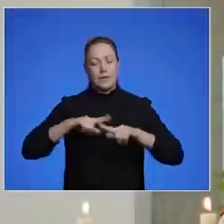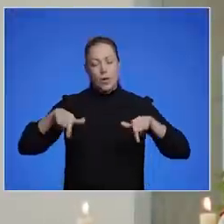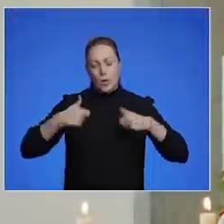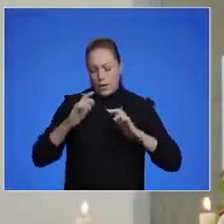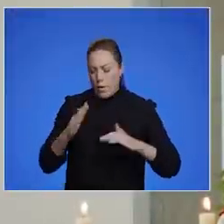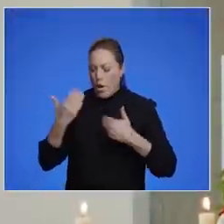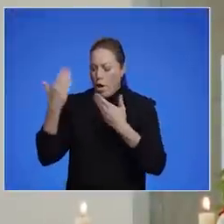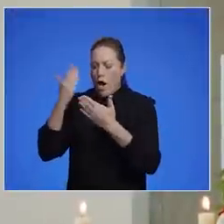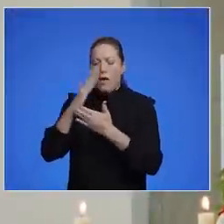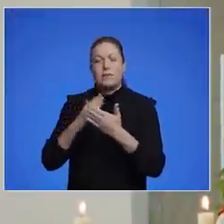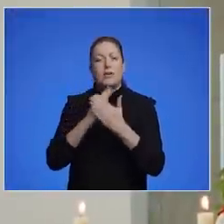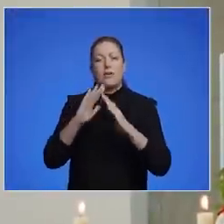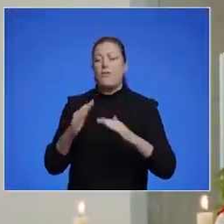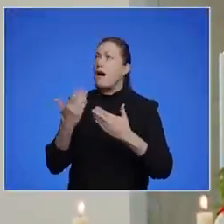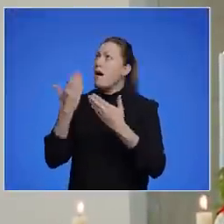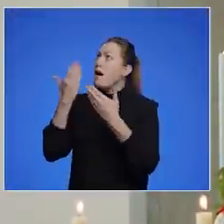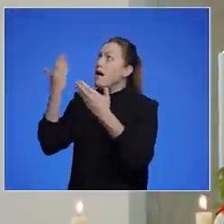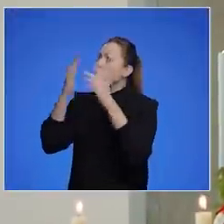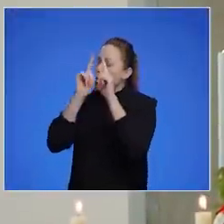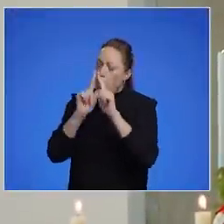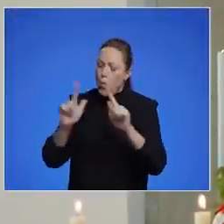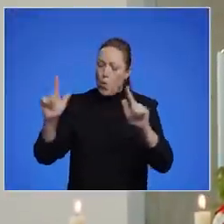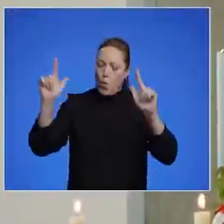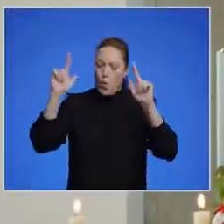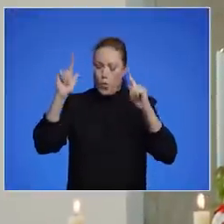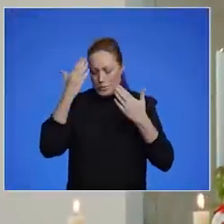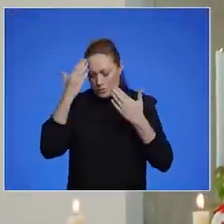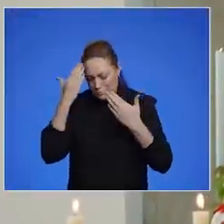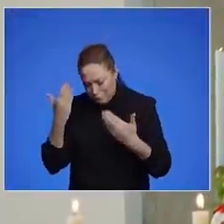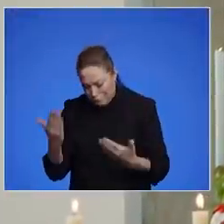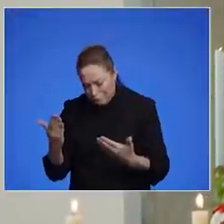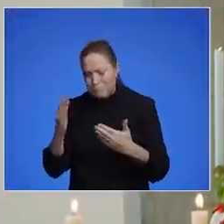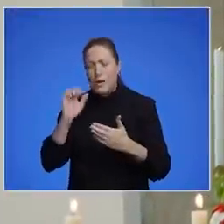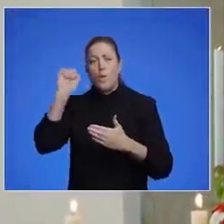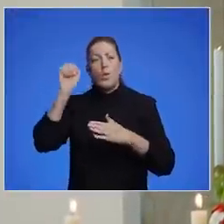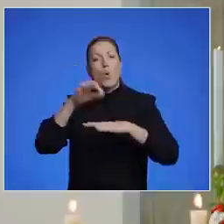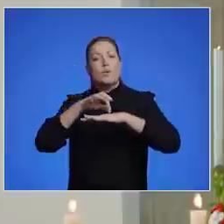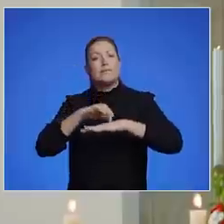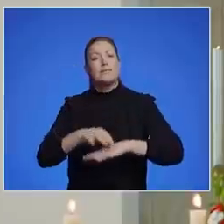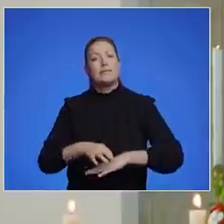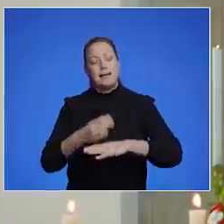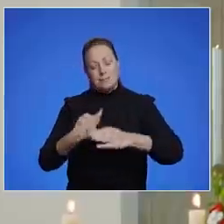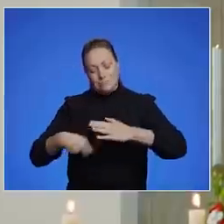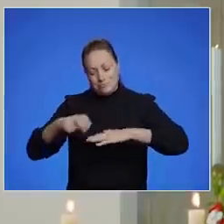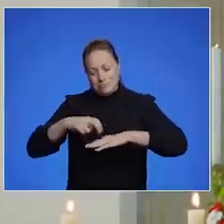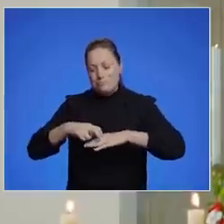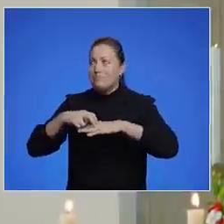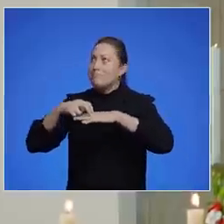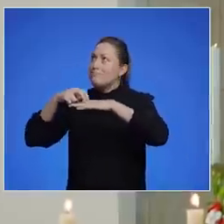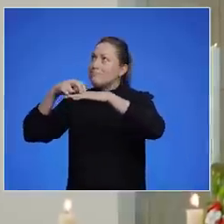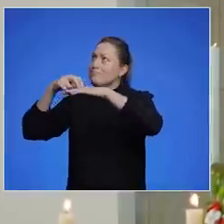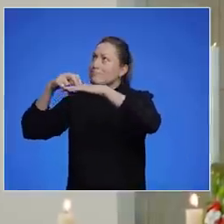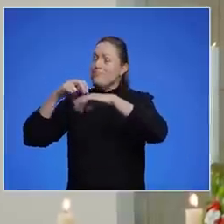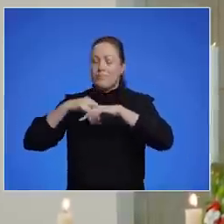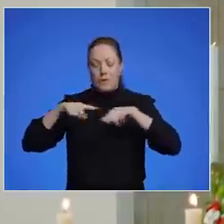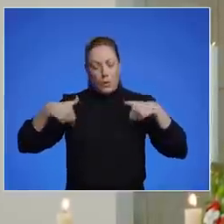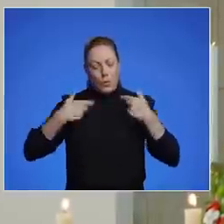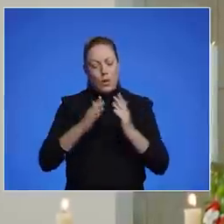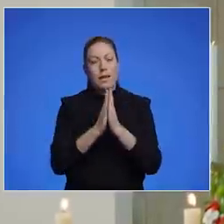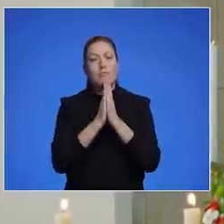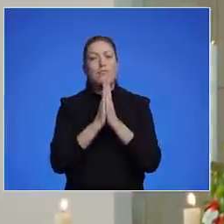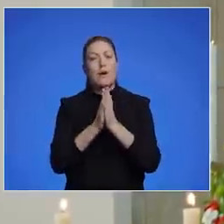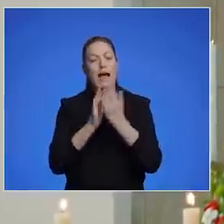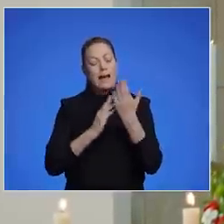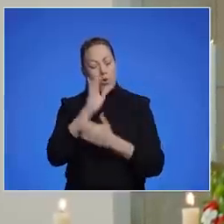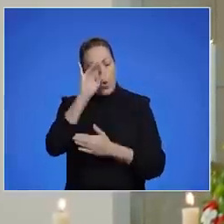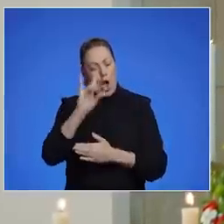We offer sacrifice now in supplication, O Lord, to honor the wondrous ascension of your Son. Grant, we pray, that through this